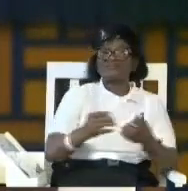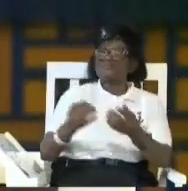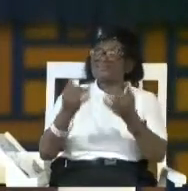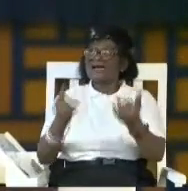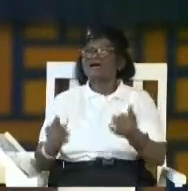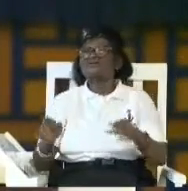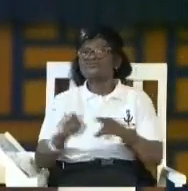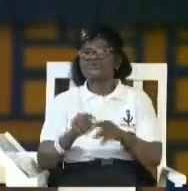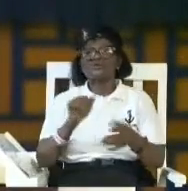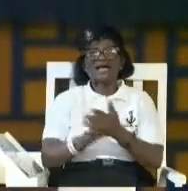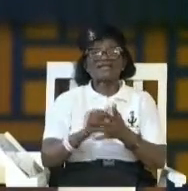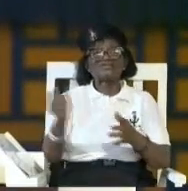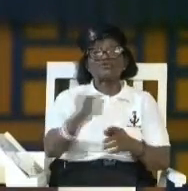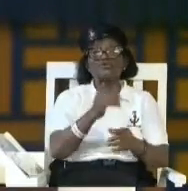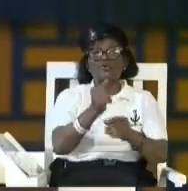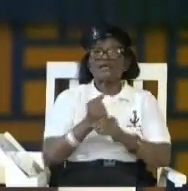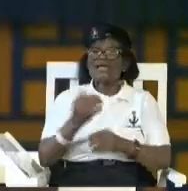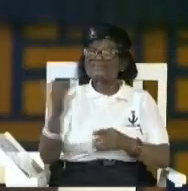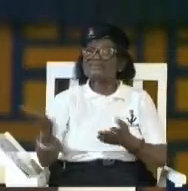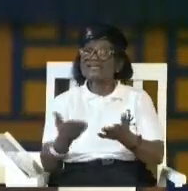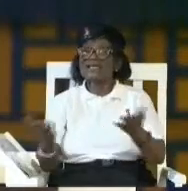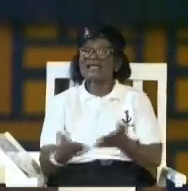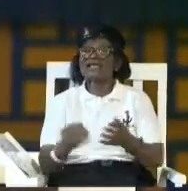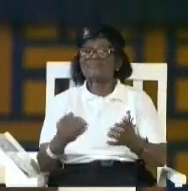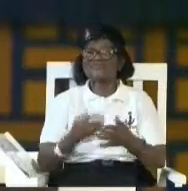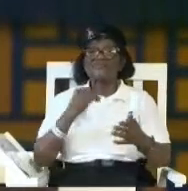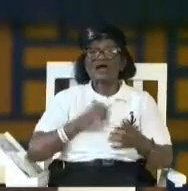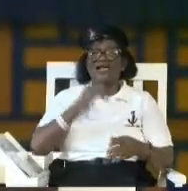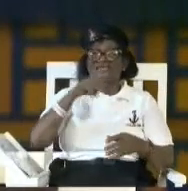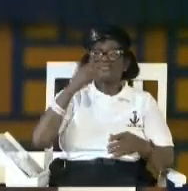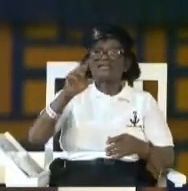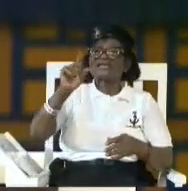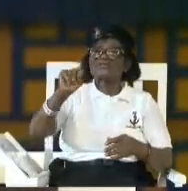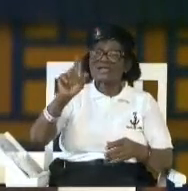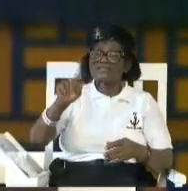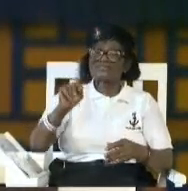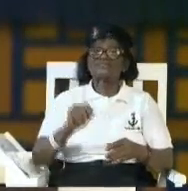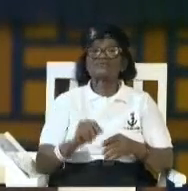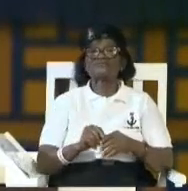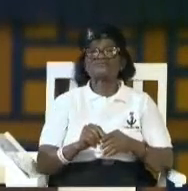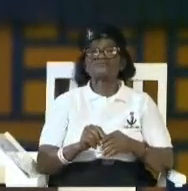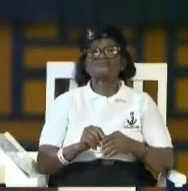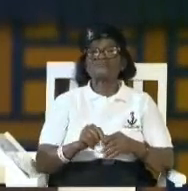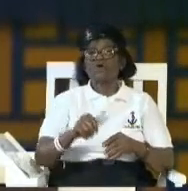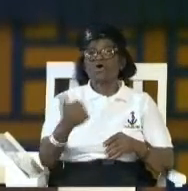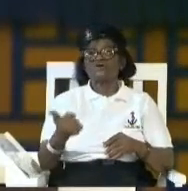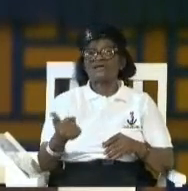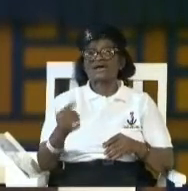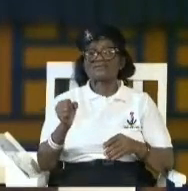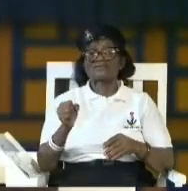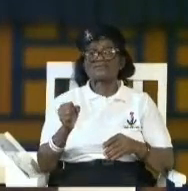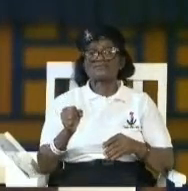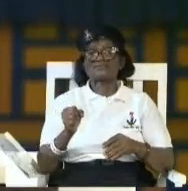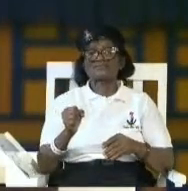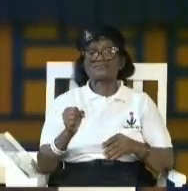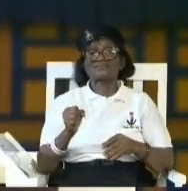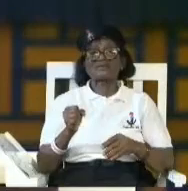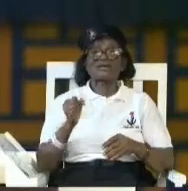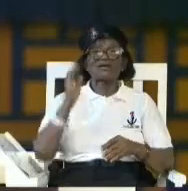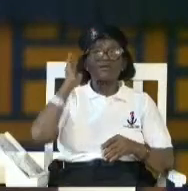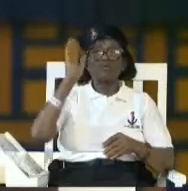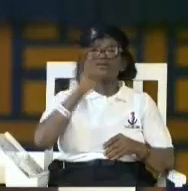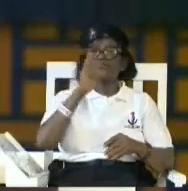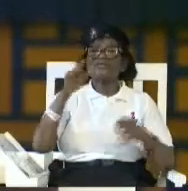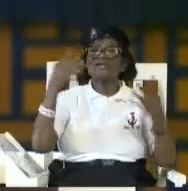that you get here before I say 20. The rest of us will be clapping for